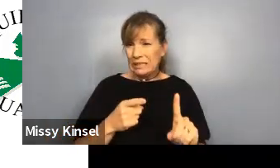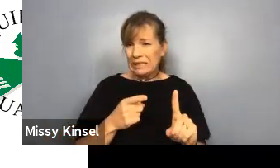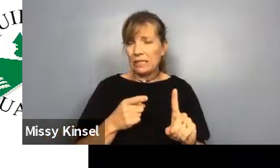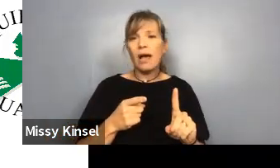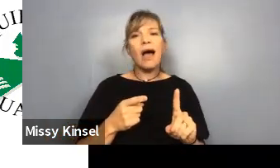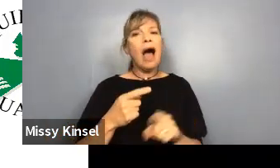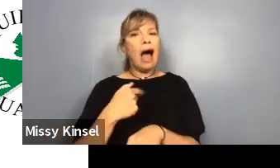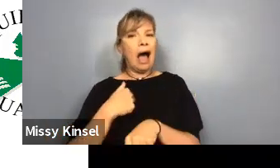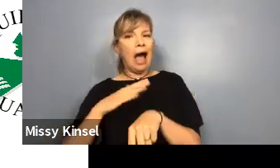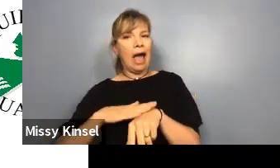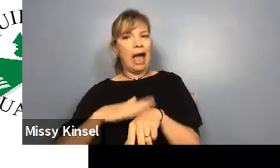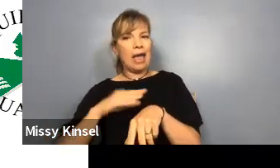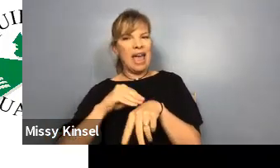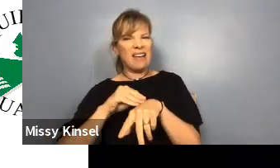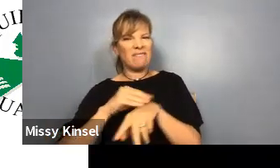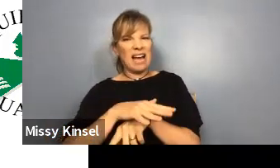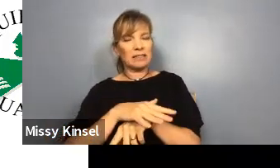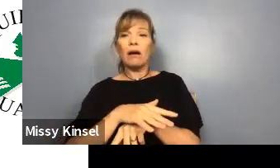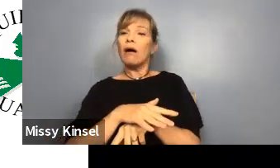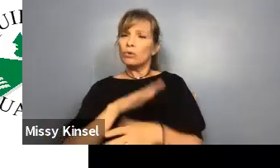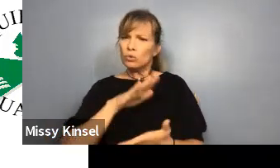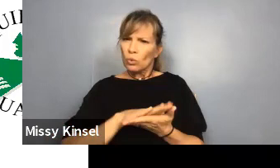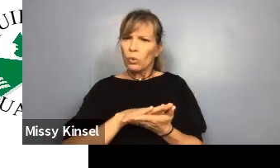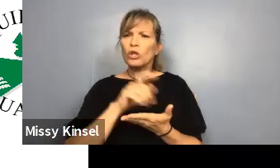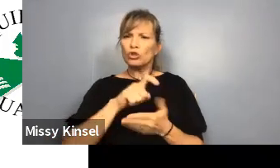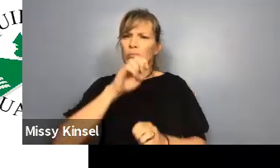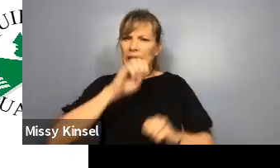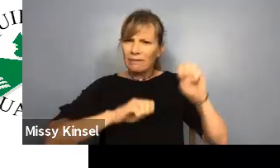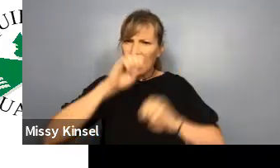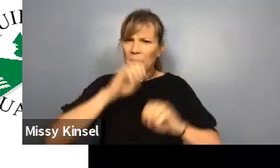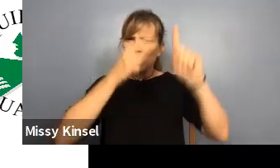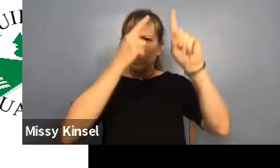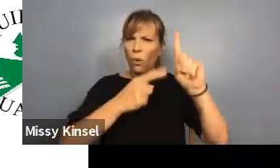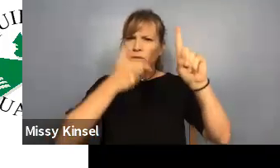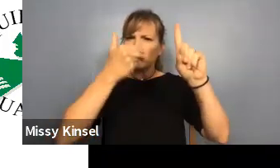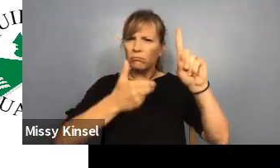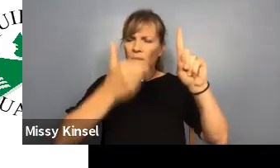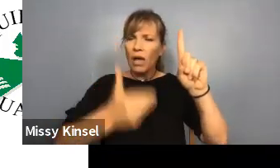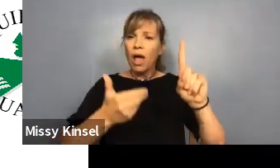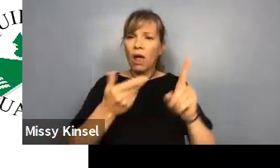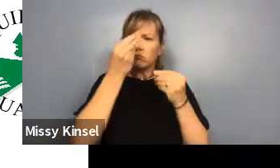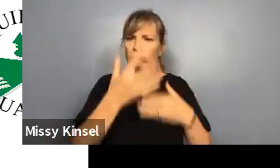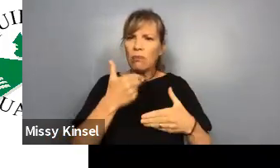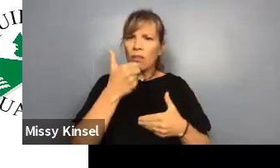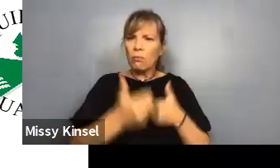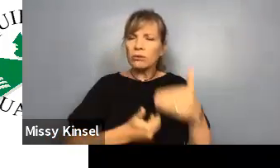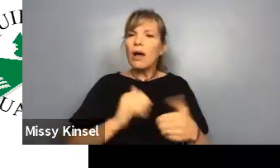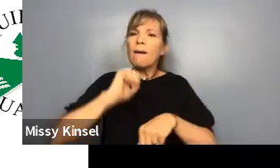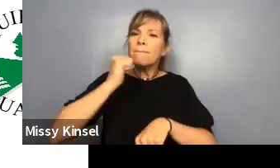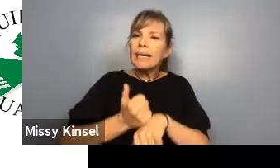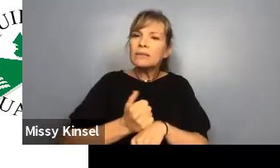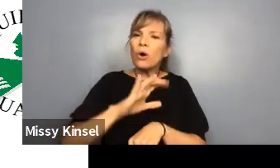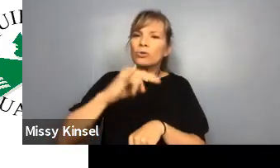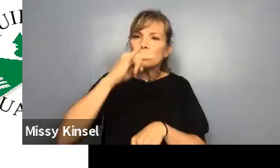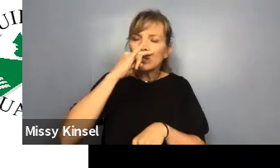I would advise that they should be evaluating goals and give an update on progress based on how your child is